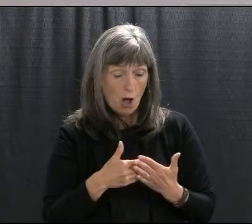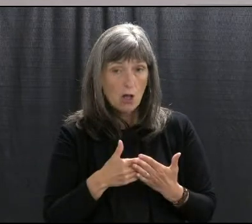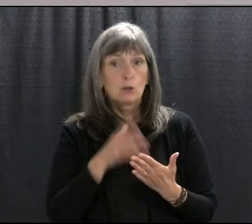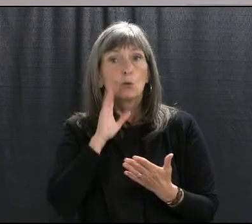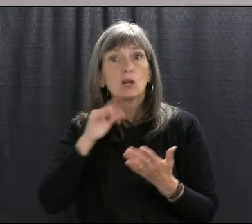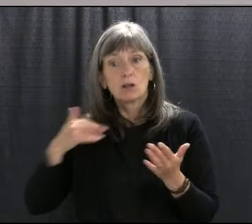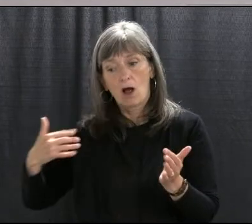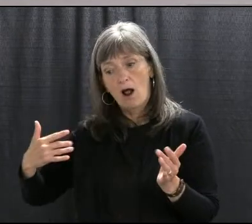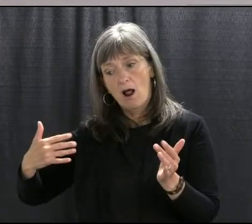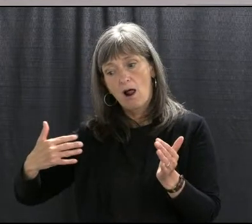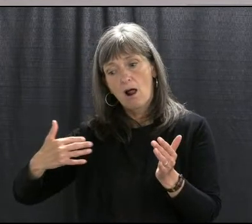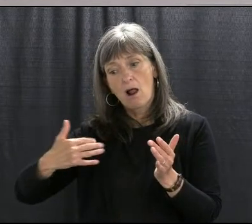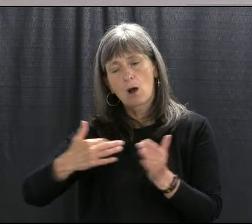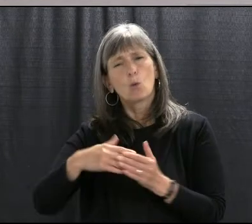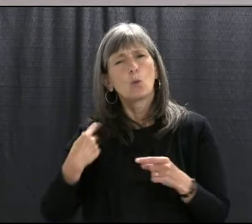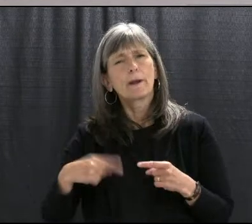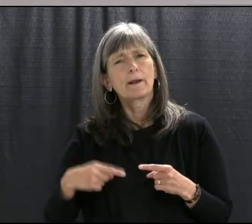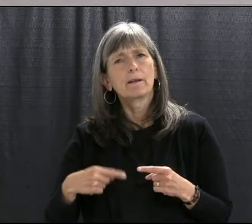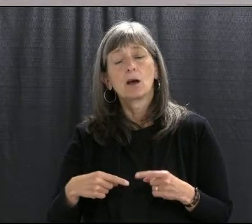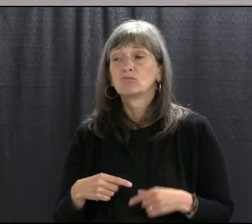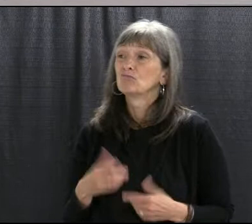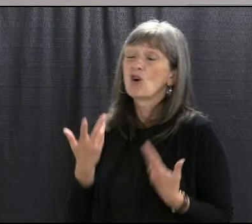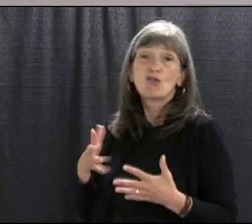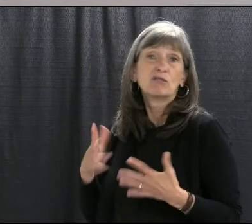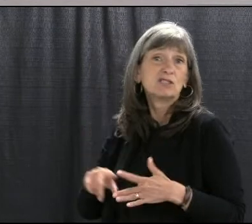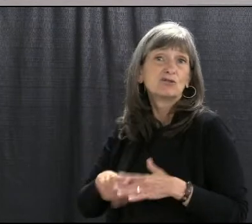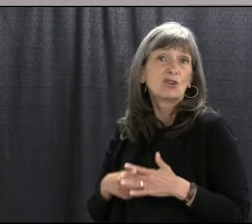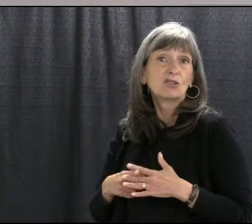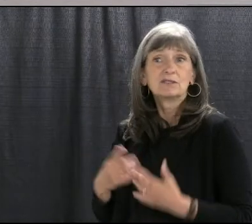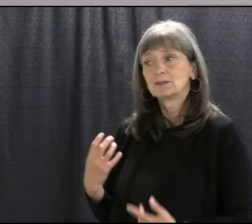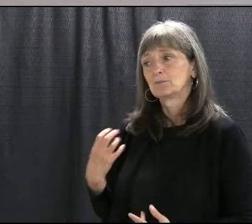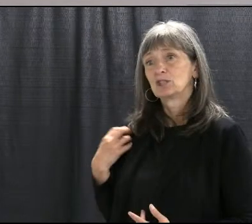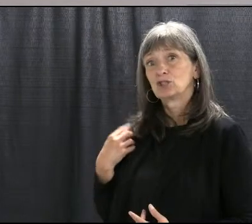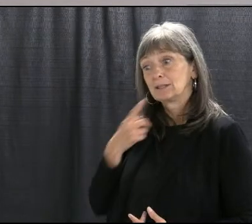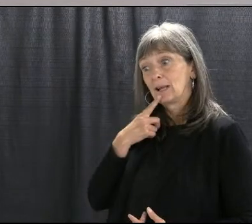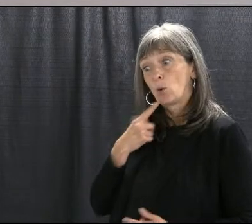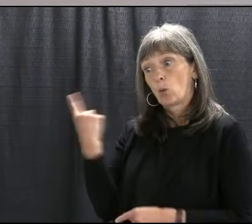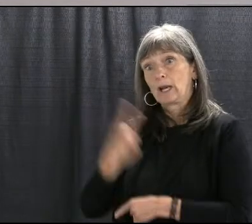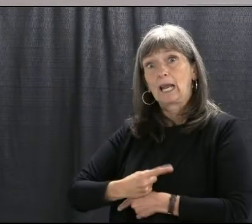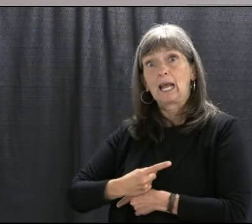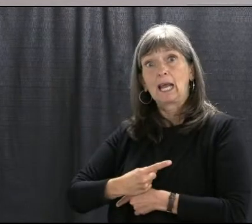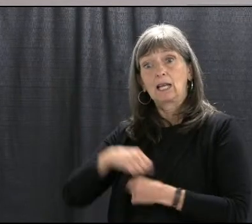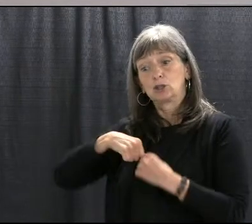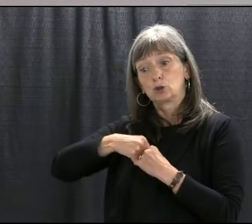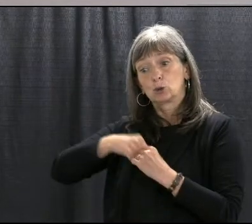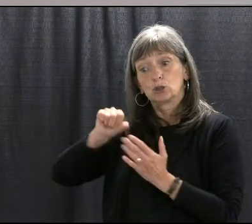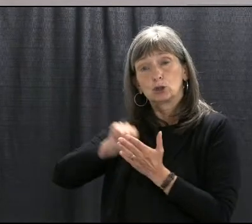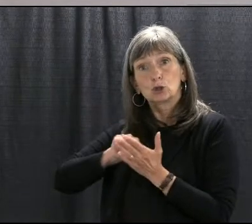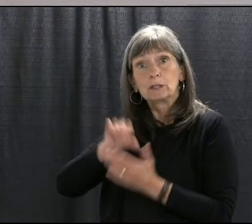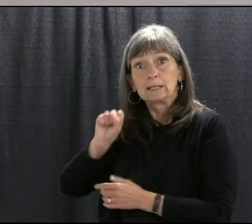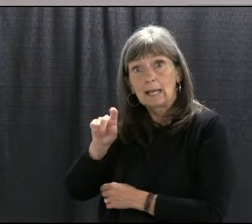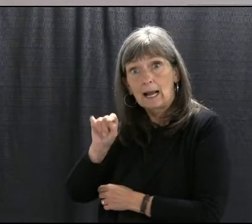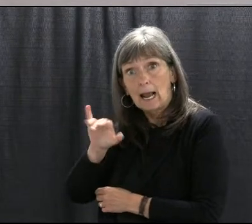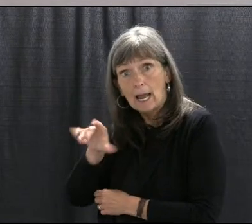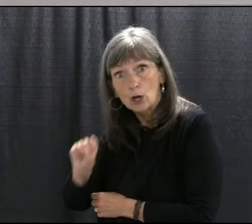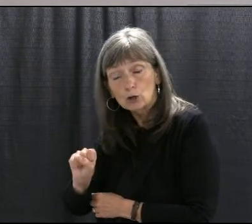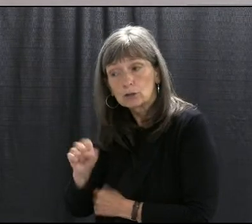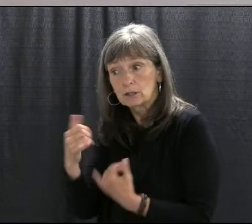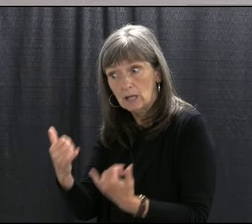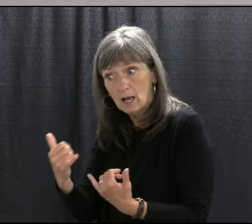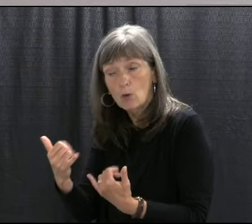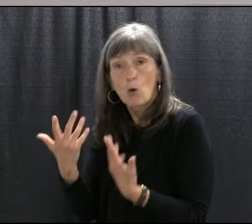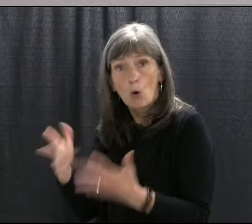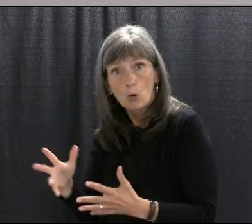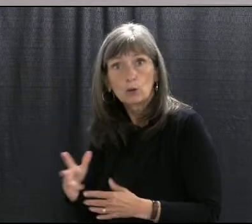the initiatives that Minister has detailed already, for example, the same-day joints at St. Clair's and the work that we're doing